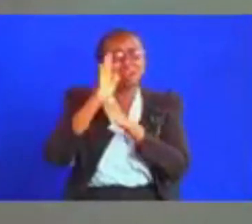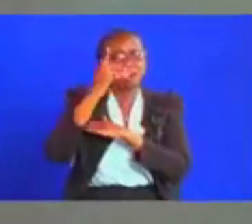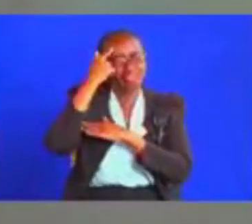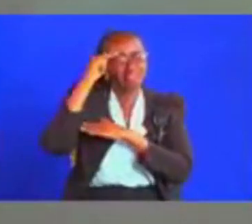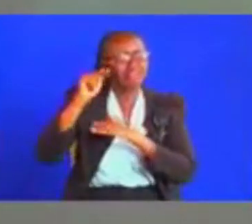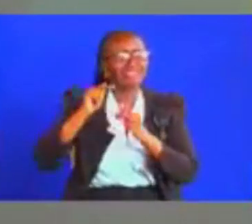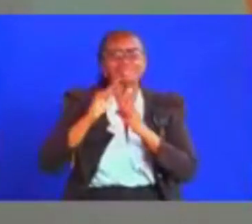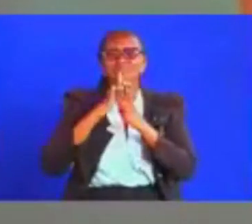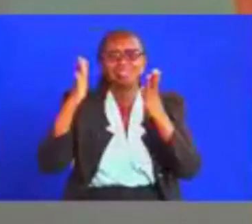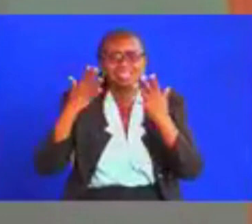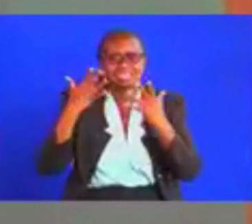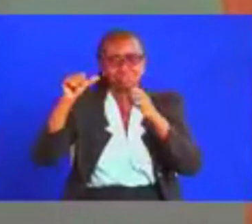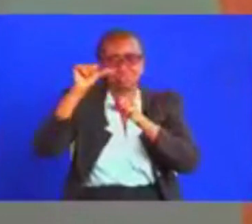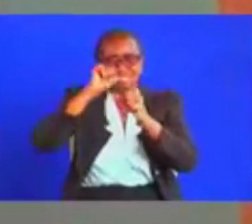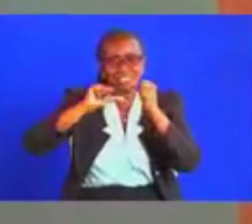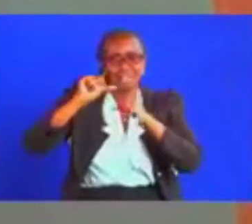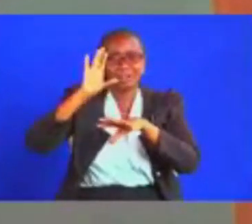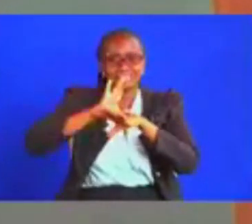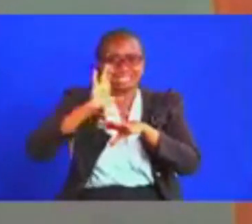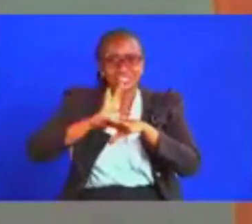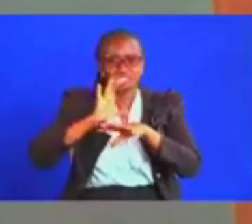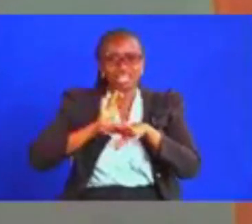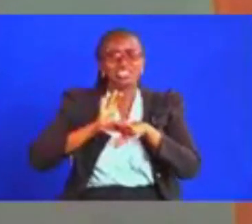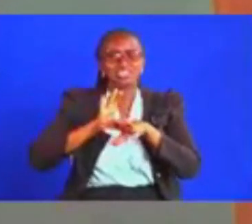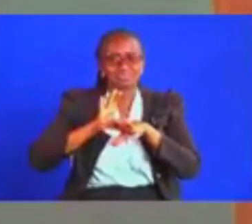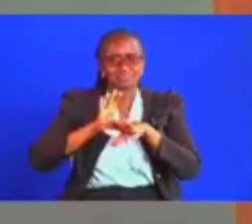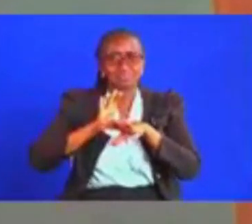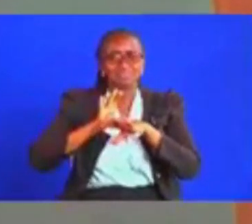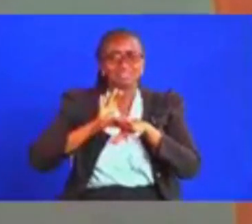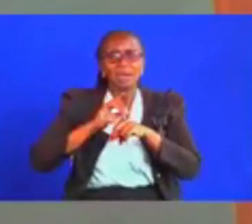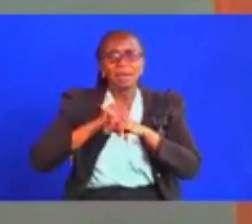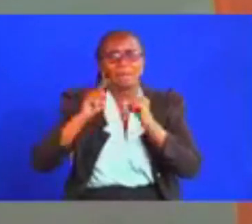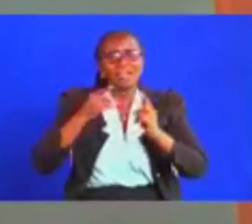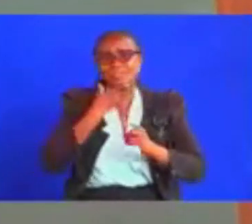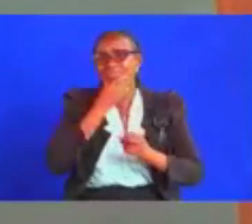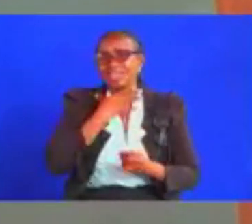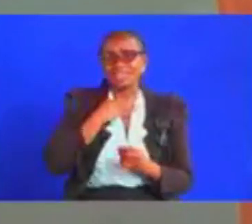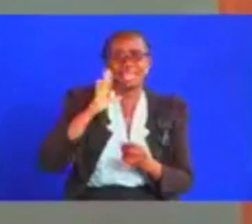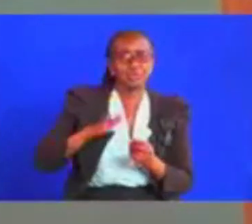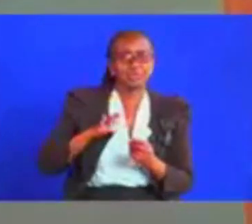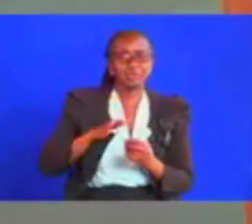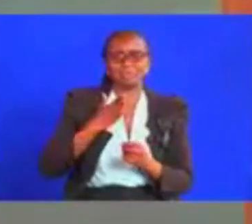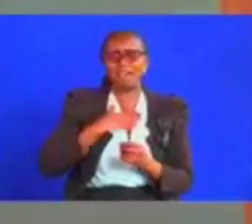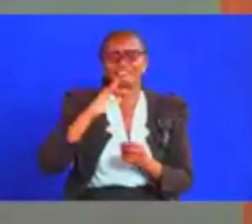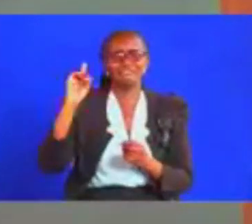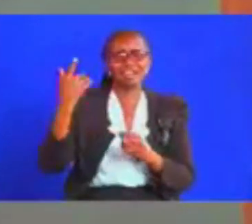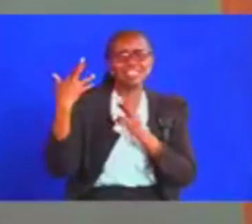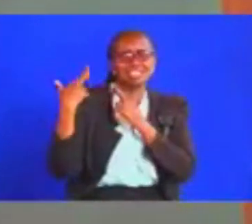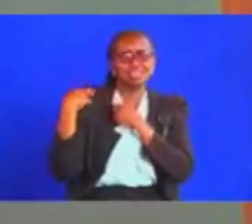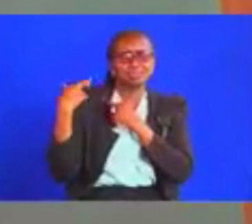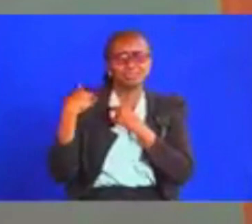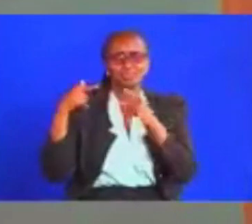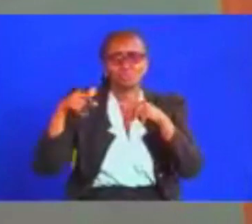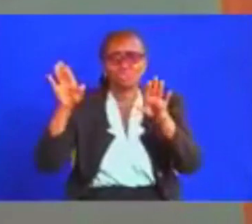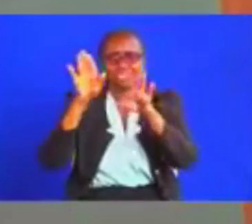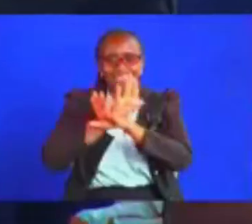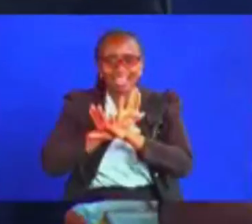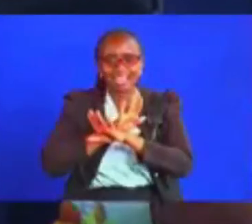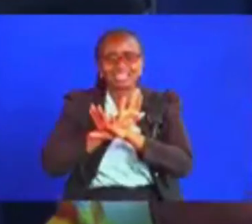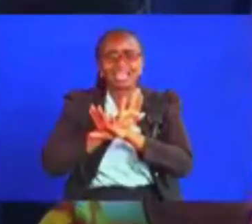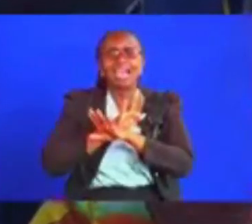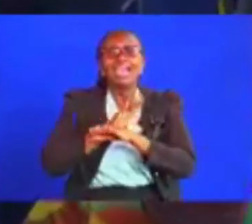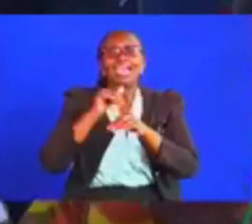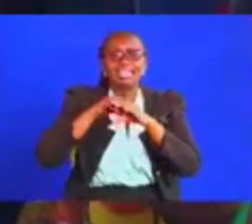that surround the church. The church should not be weak and beggarly. But ladies and gentlemen, my first assignment tonight is that among the